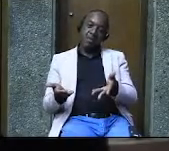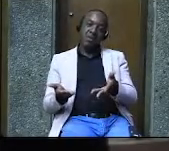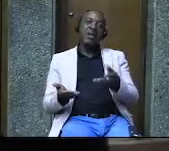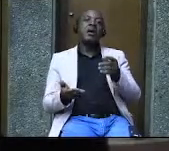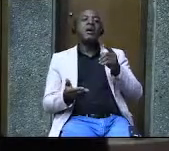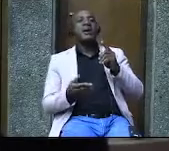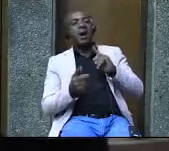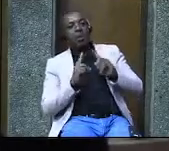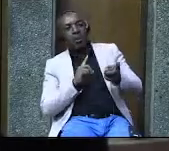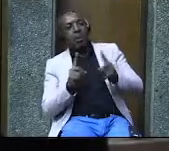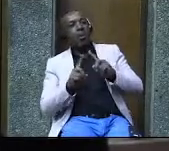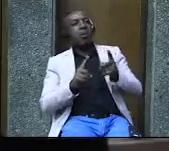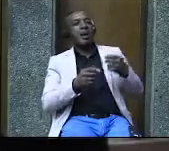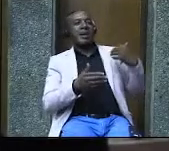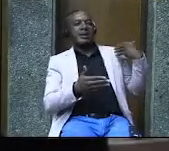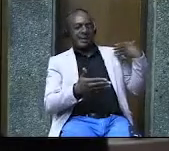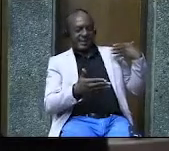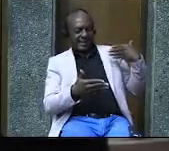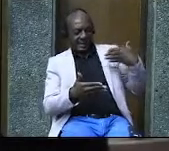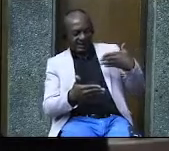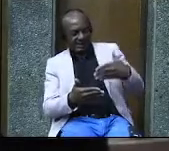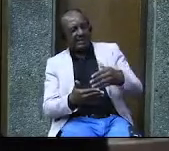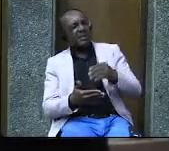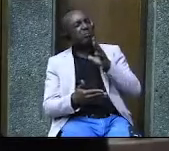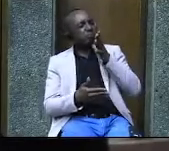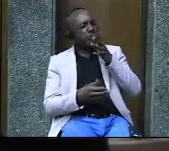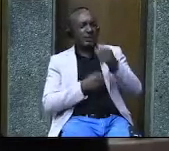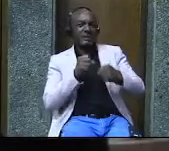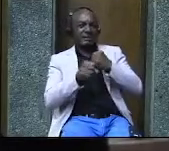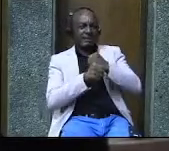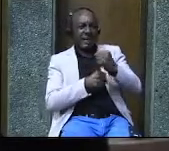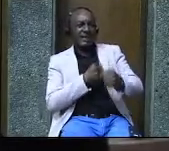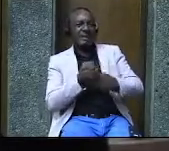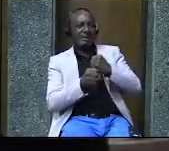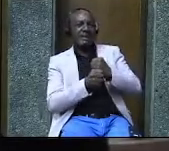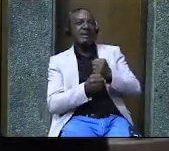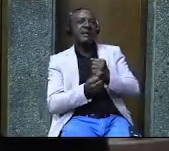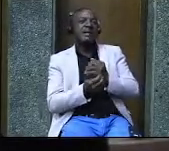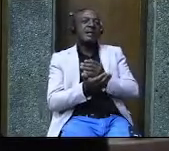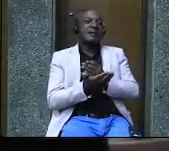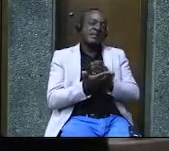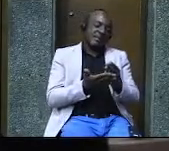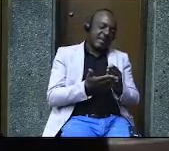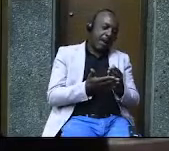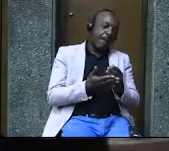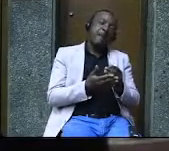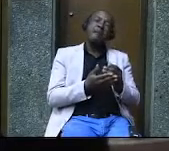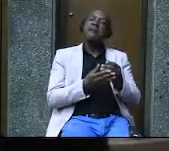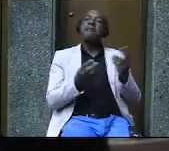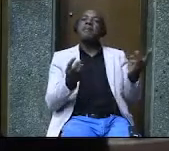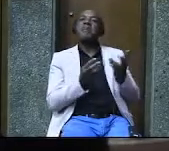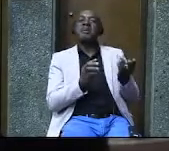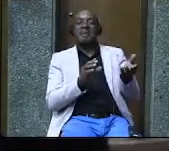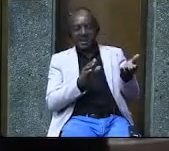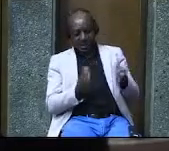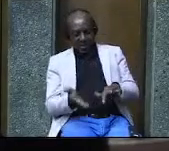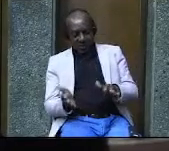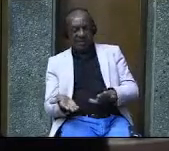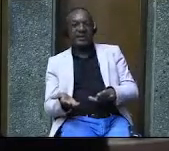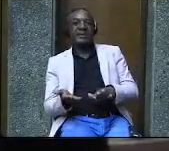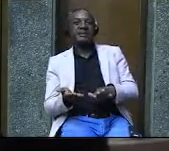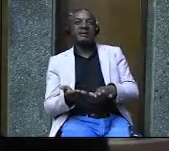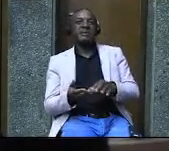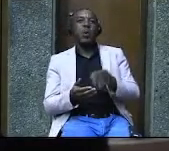bua kantwe khale nse bua from so many years, le bontate baba mbe ronane nse remata le bona, ntwena na